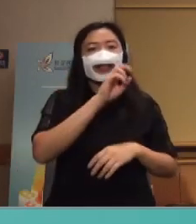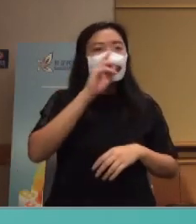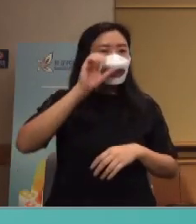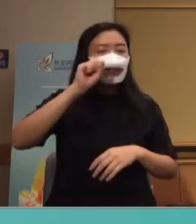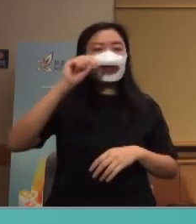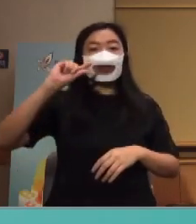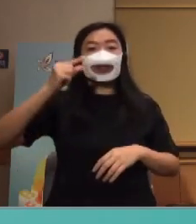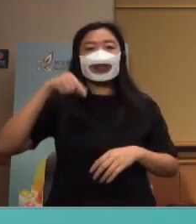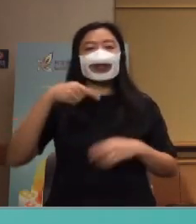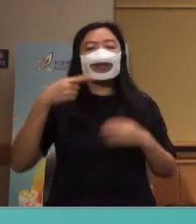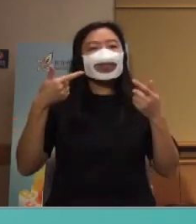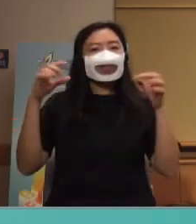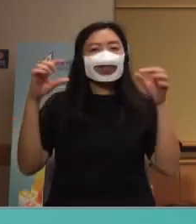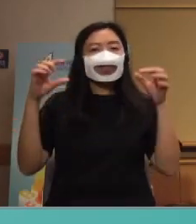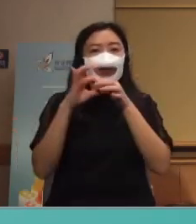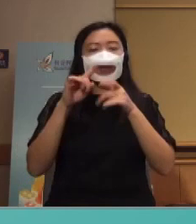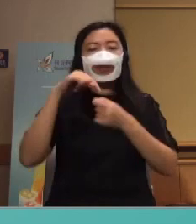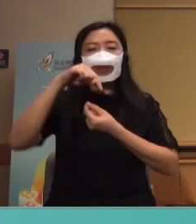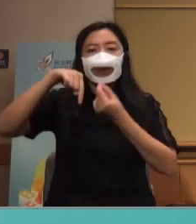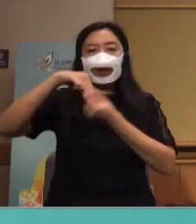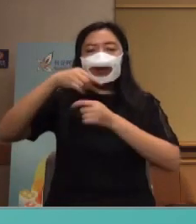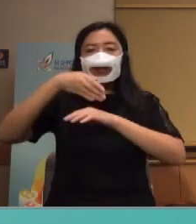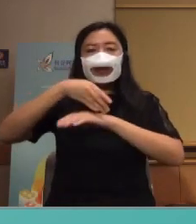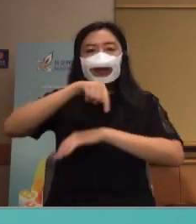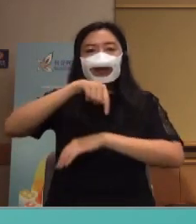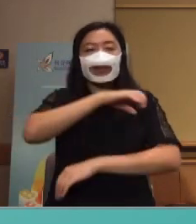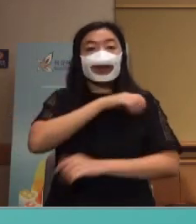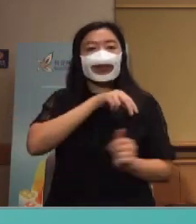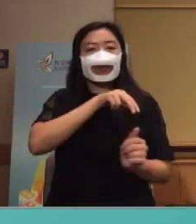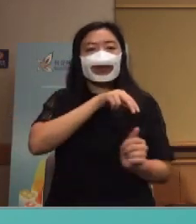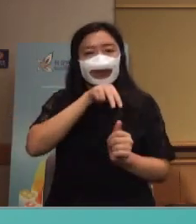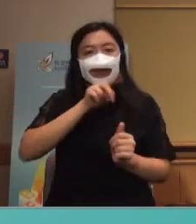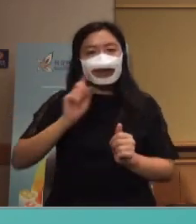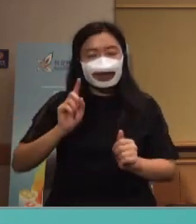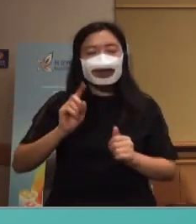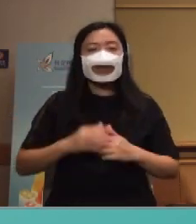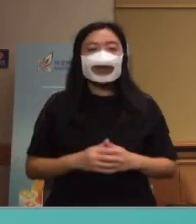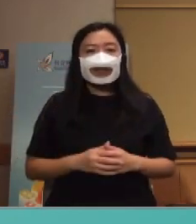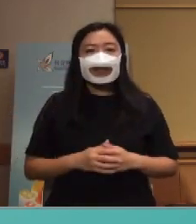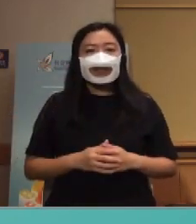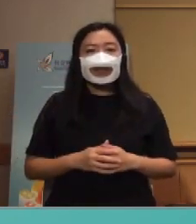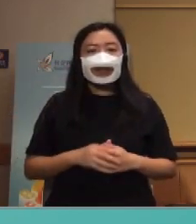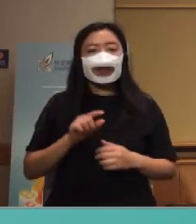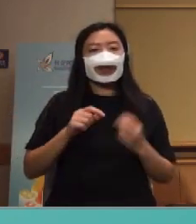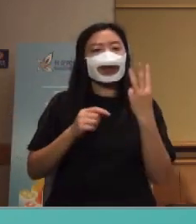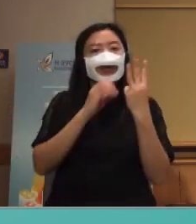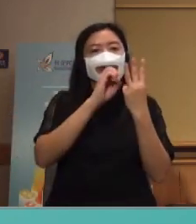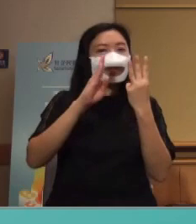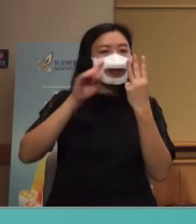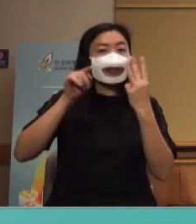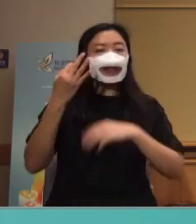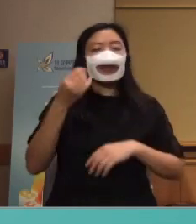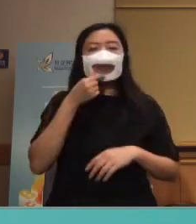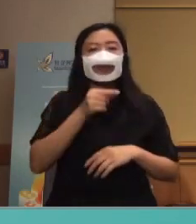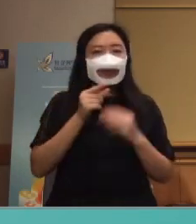social, and governance. And how can we utilize Web3 technologies to create impact in environmental and social issues? So today we